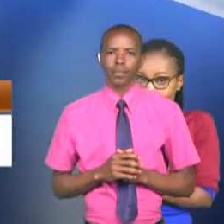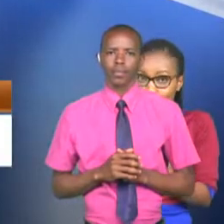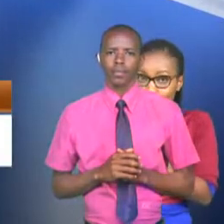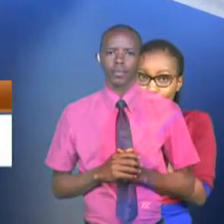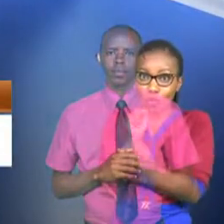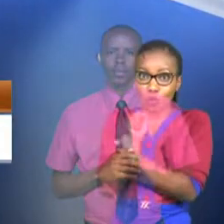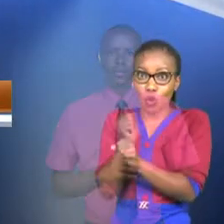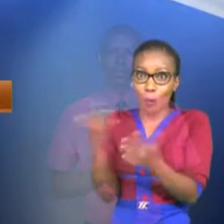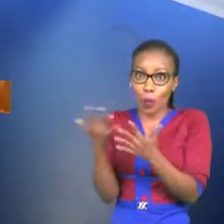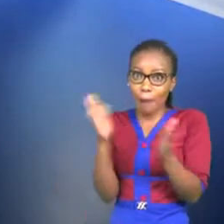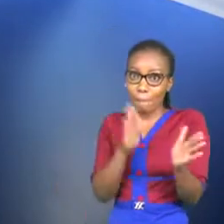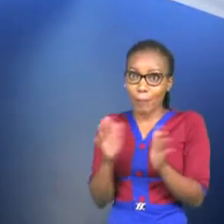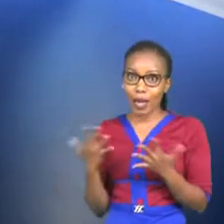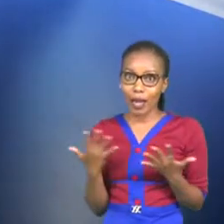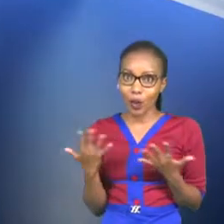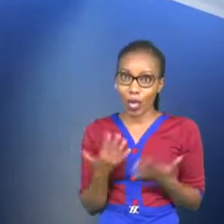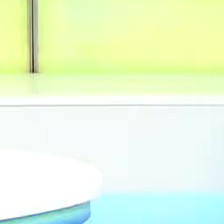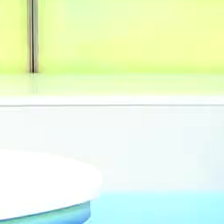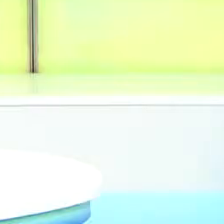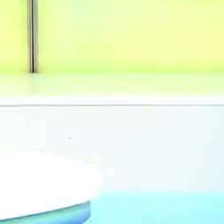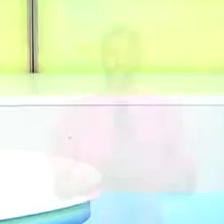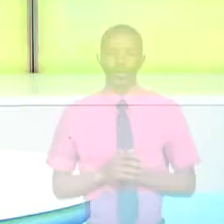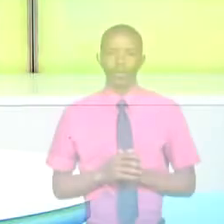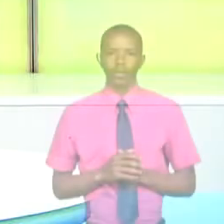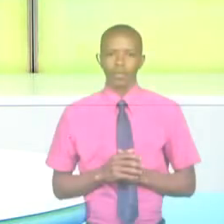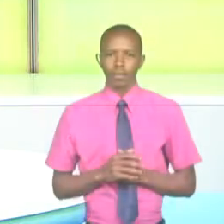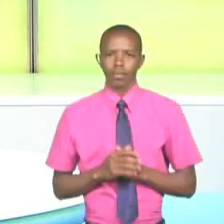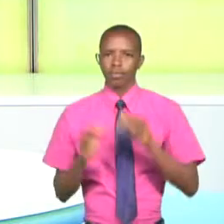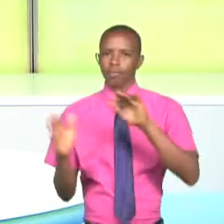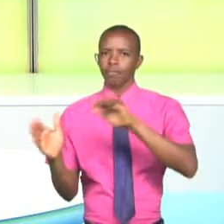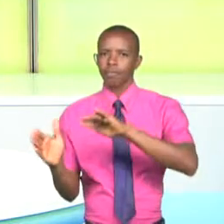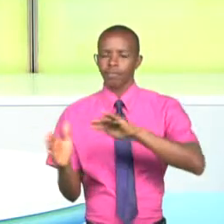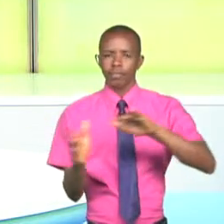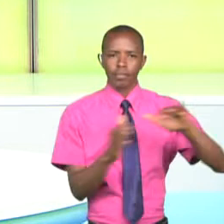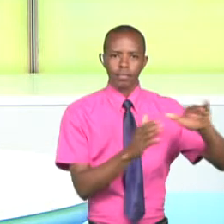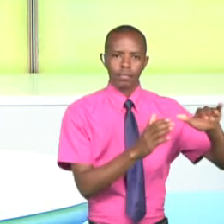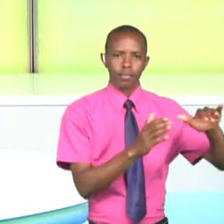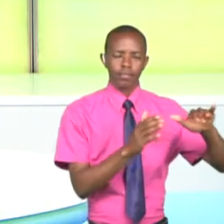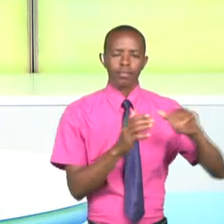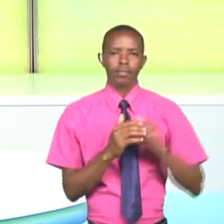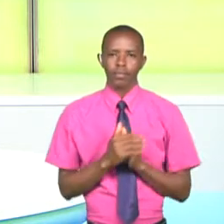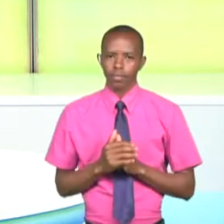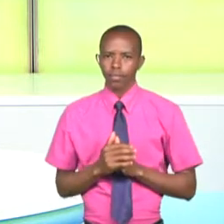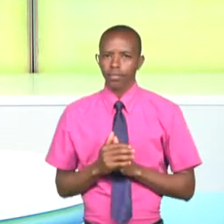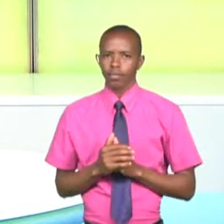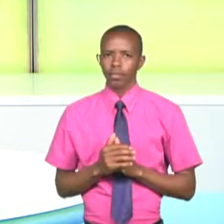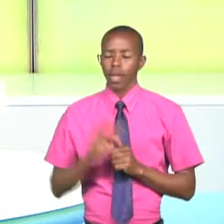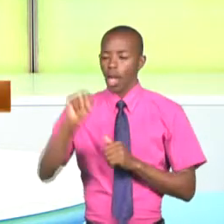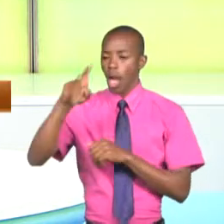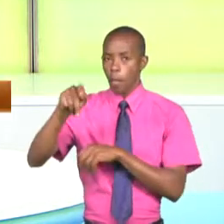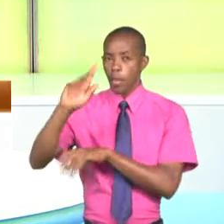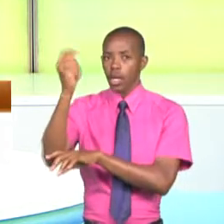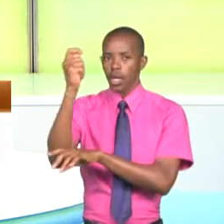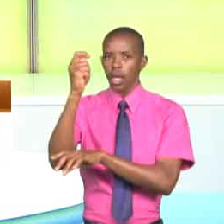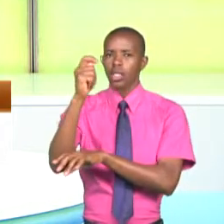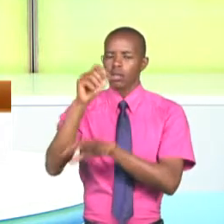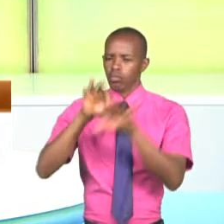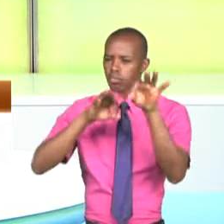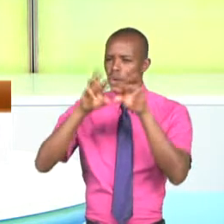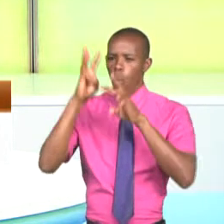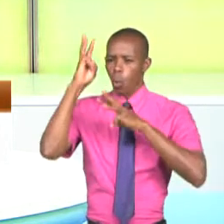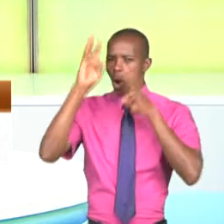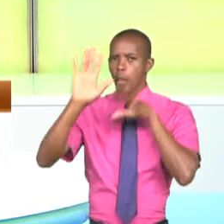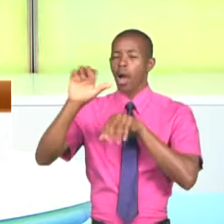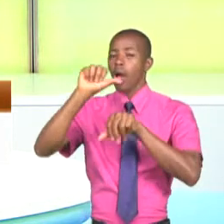jobs? Where is the plan? Zero plan. Kwingineko mtazamaji, wabunge humu nchini wameelezea wasiwasi